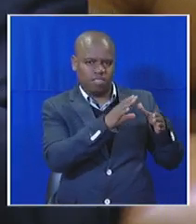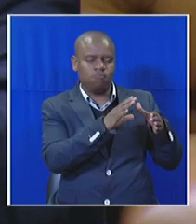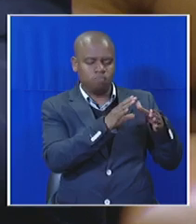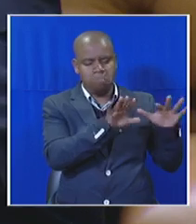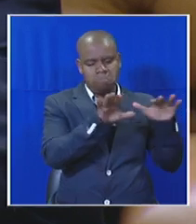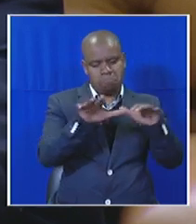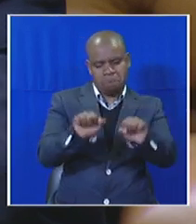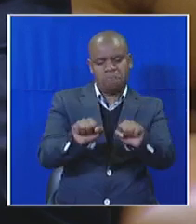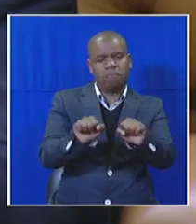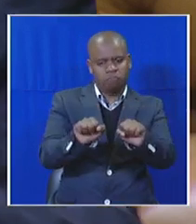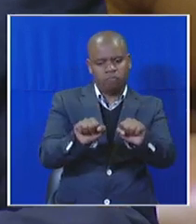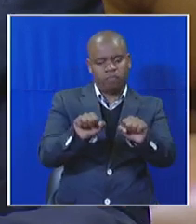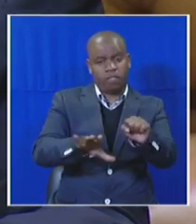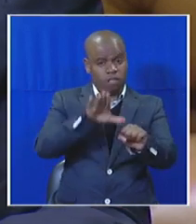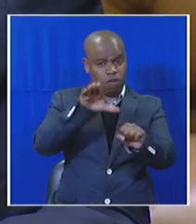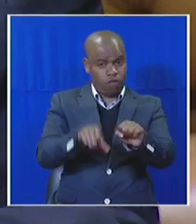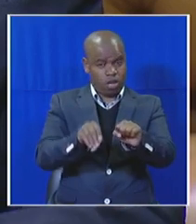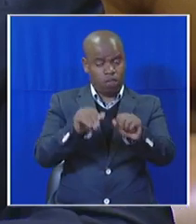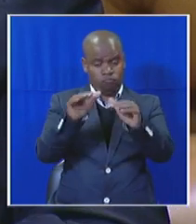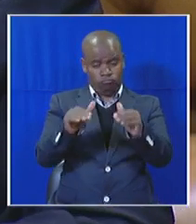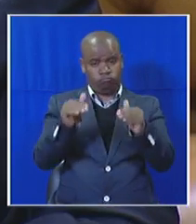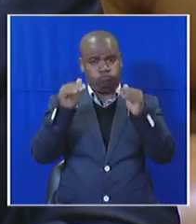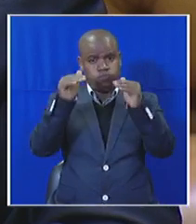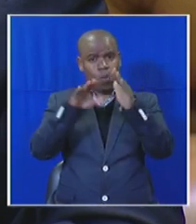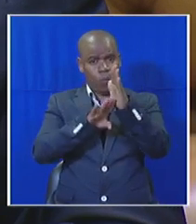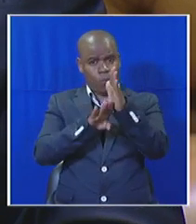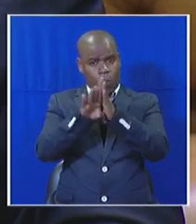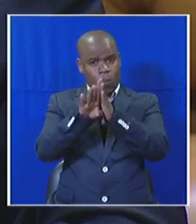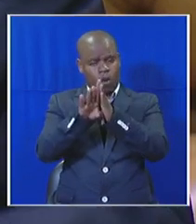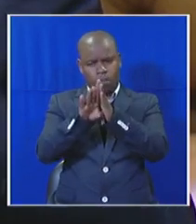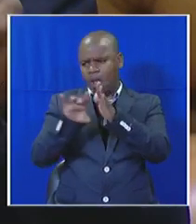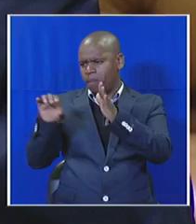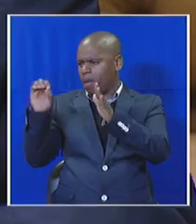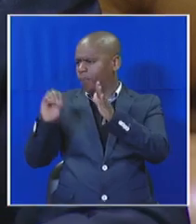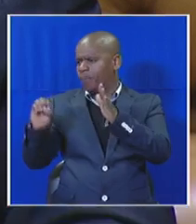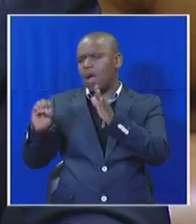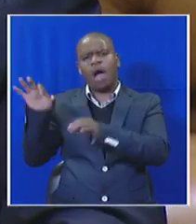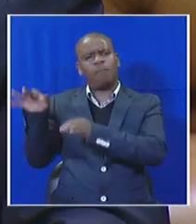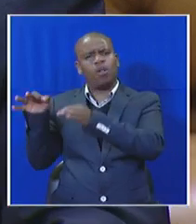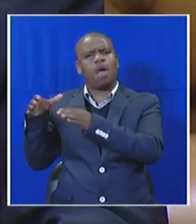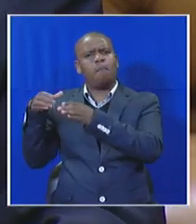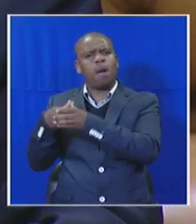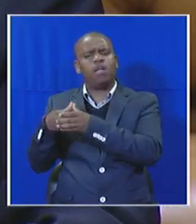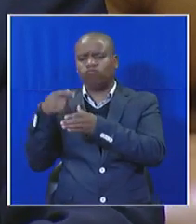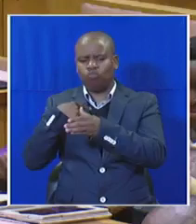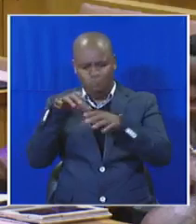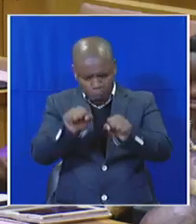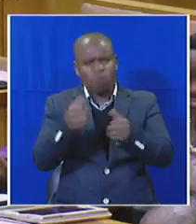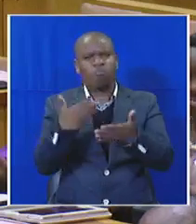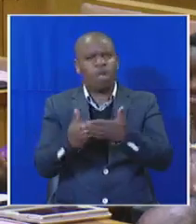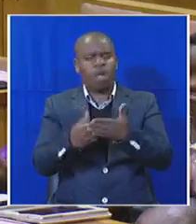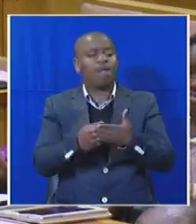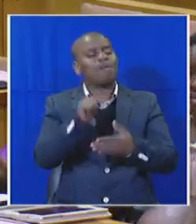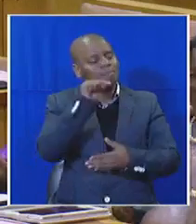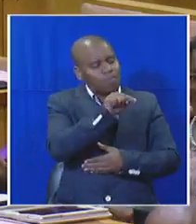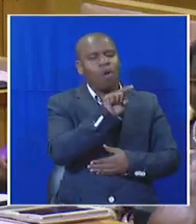to its prosperity. No other party can do it except the ANC. So the ANC is very important.